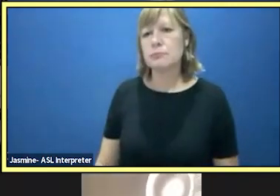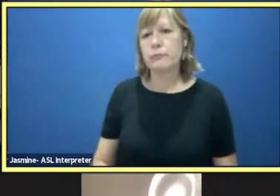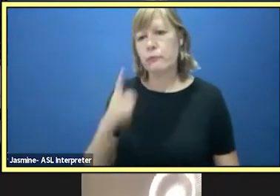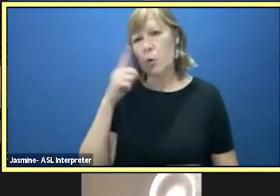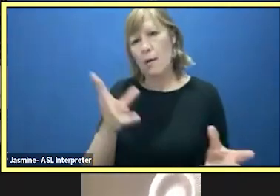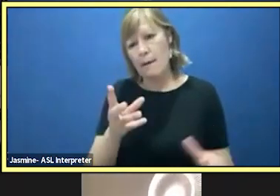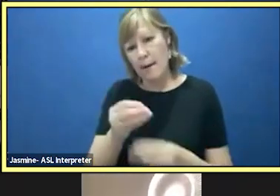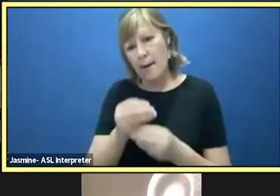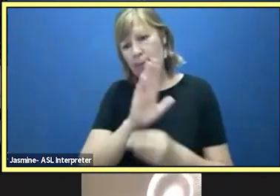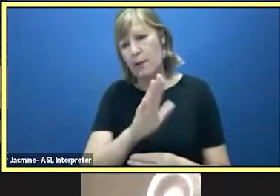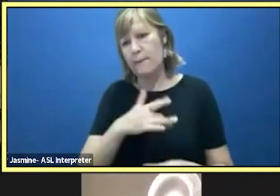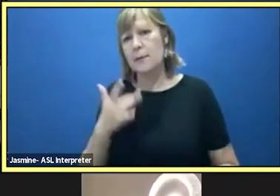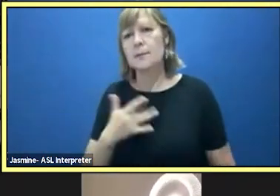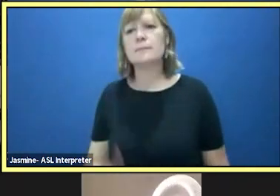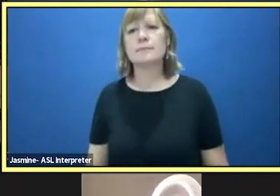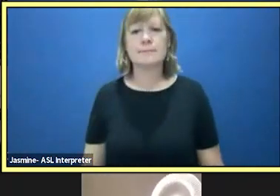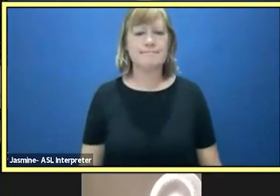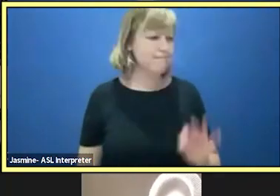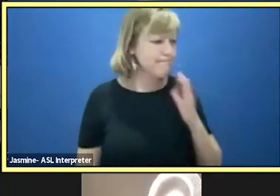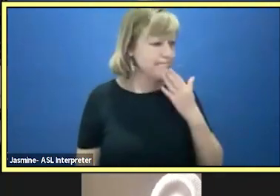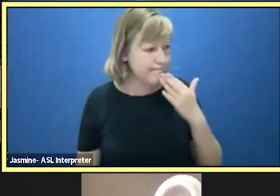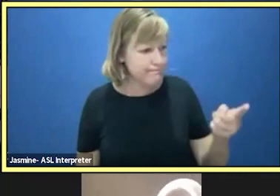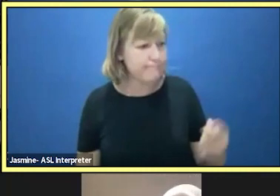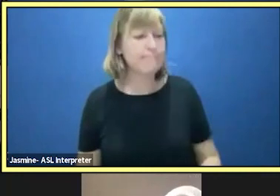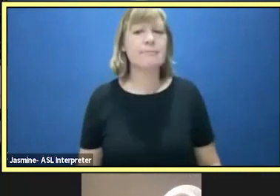Thanks, Christine. I have a comment, question.